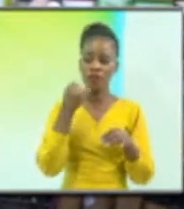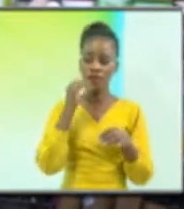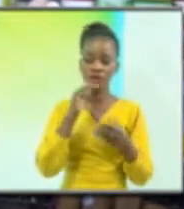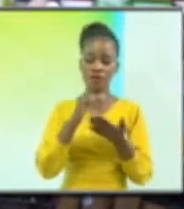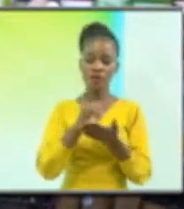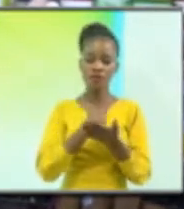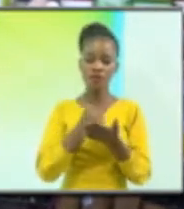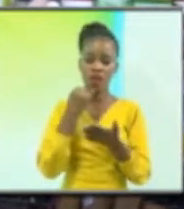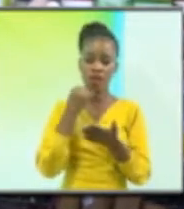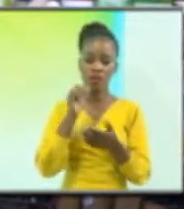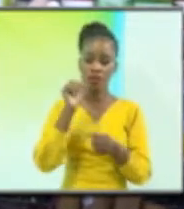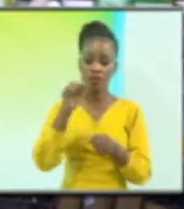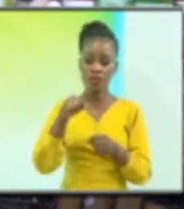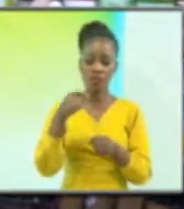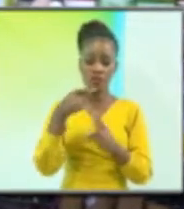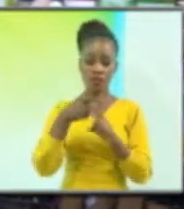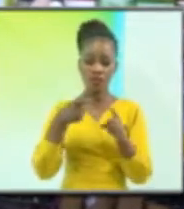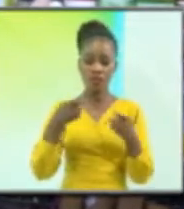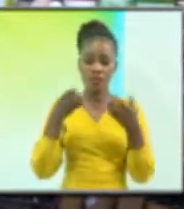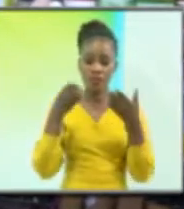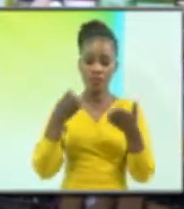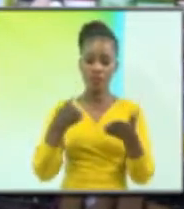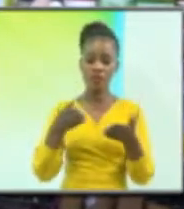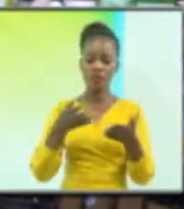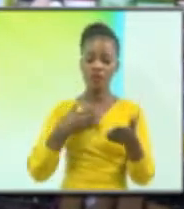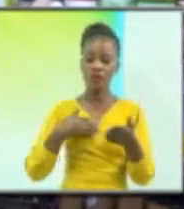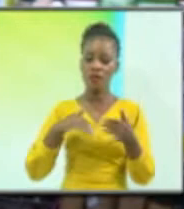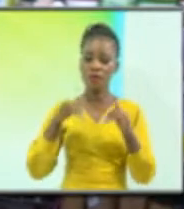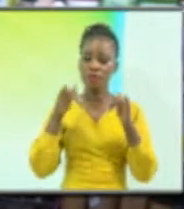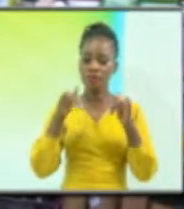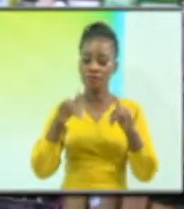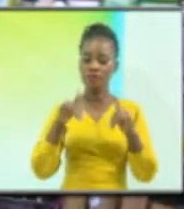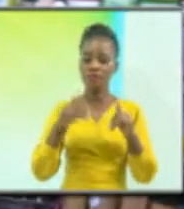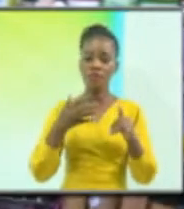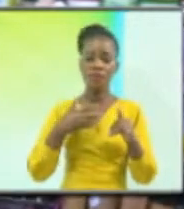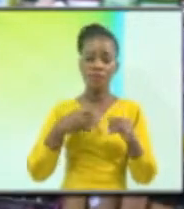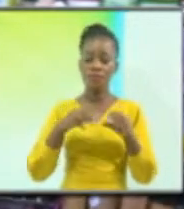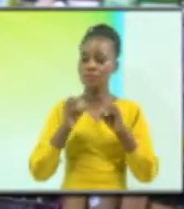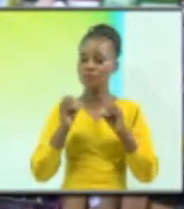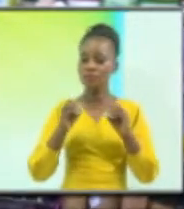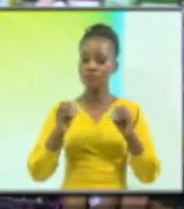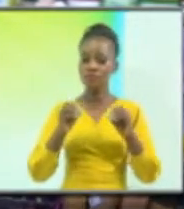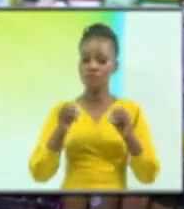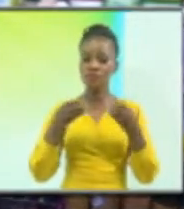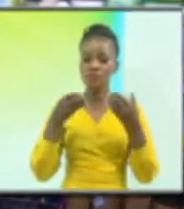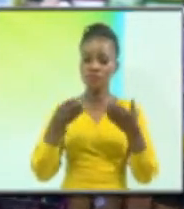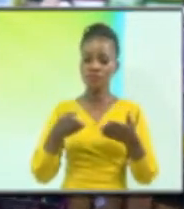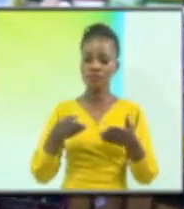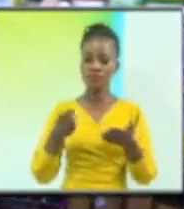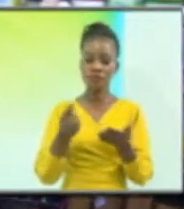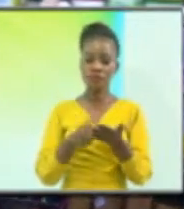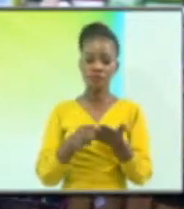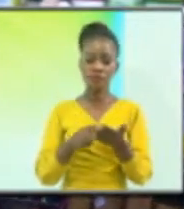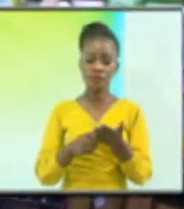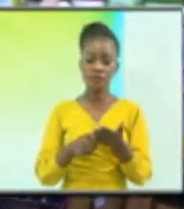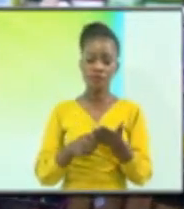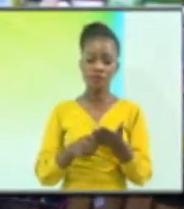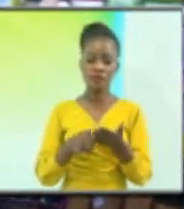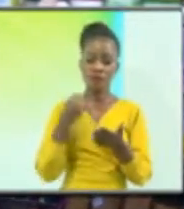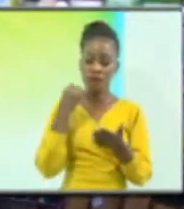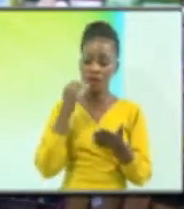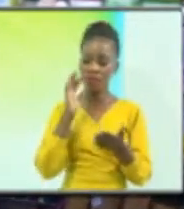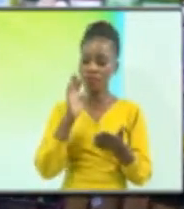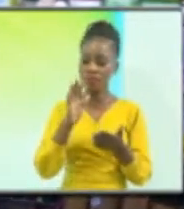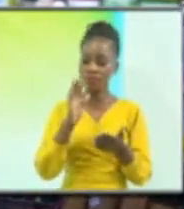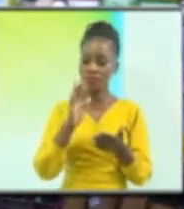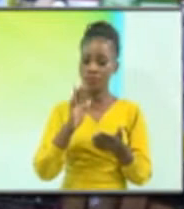because lotions from there don't have certain chemicals that spoil and irritate the skin. You find some